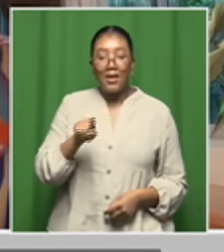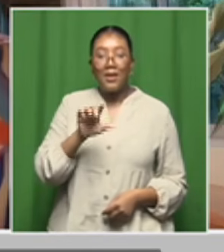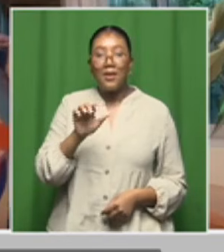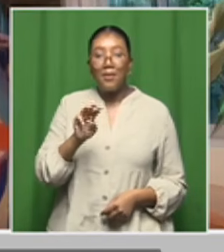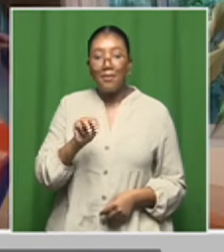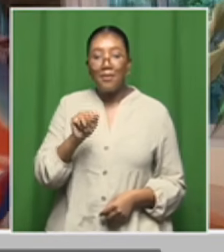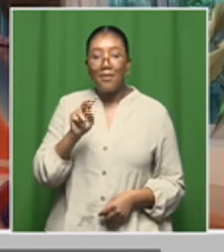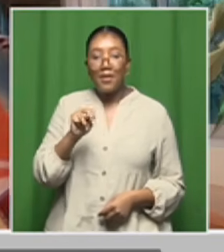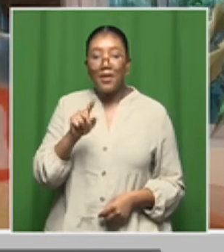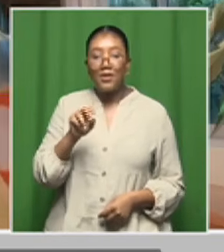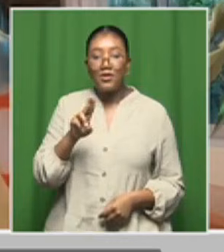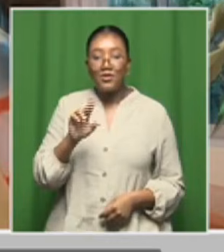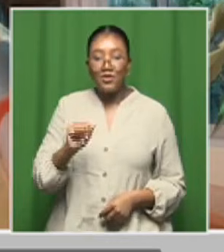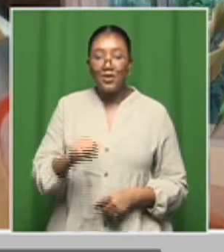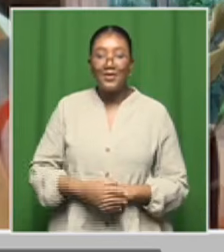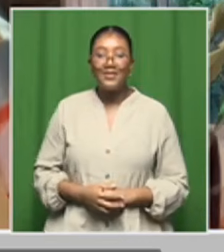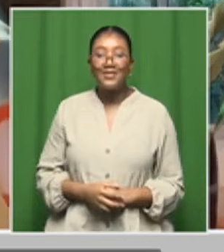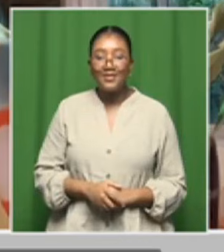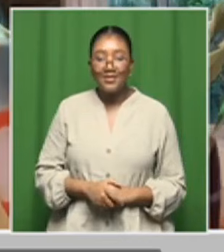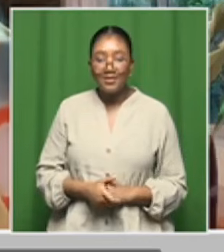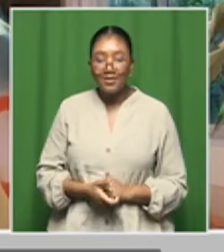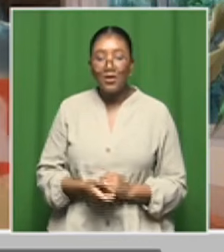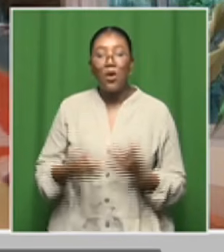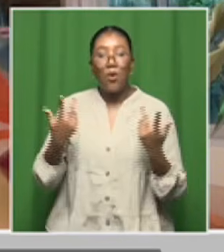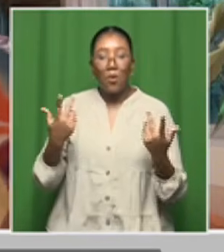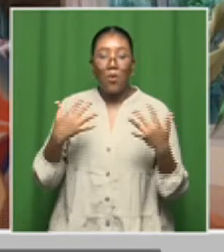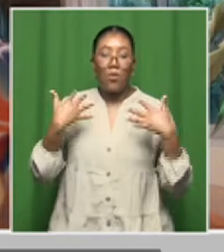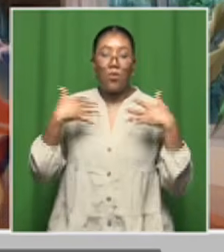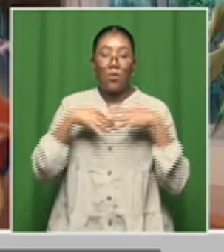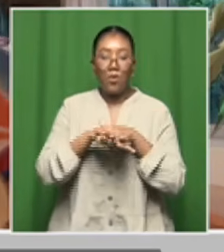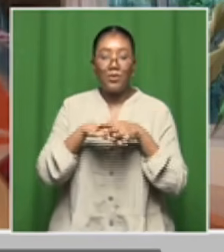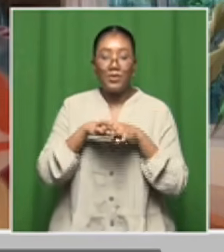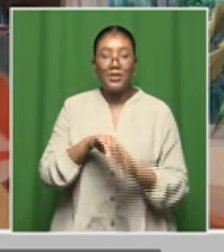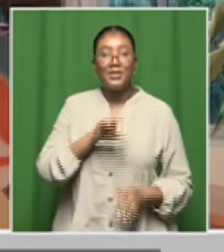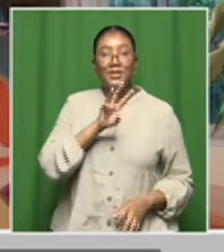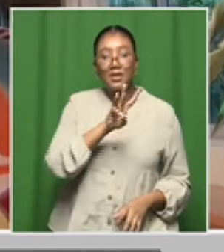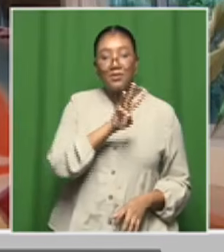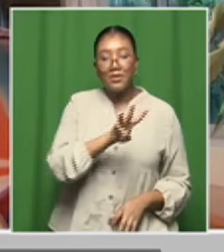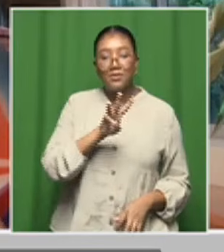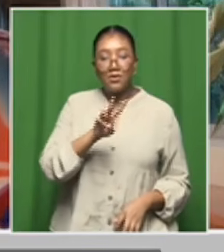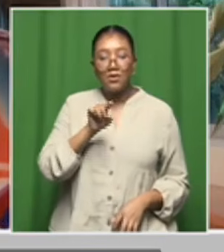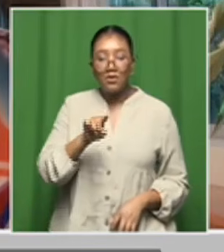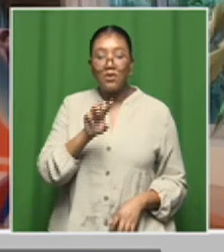mantua.co.za. Well, you can also find it on our website, which is